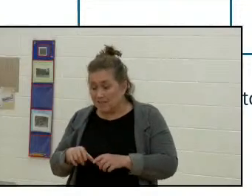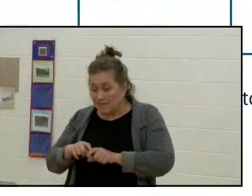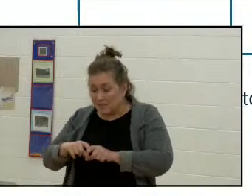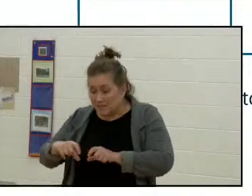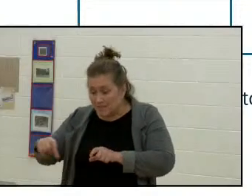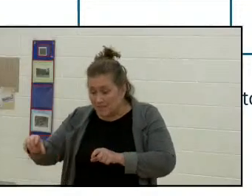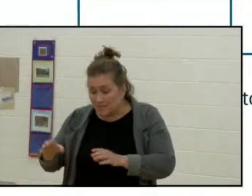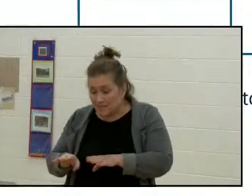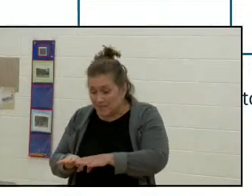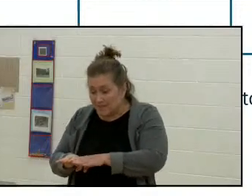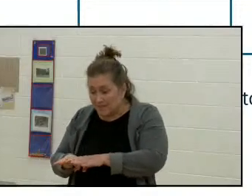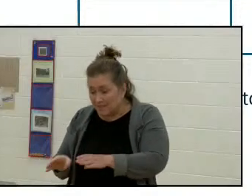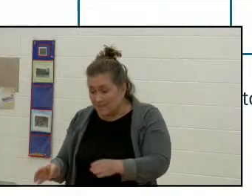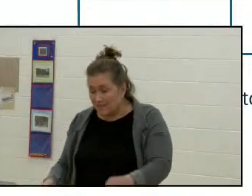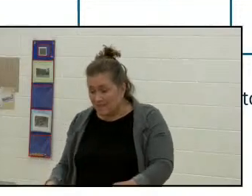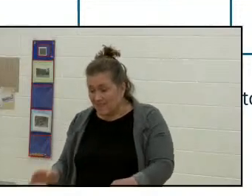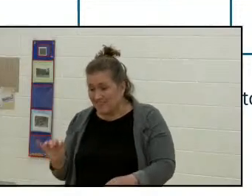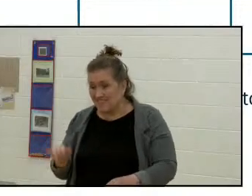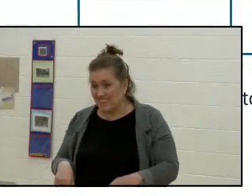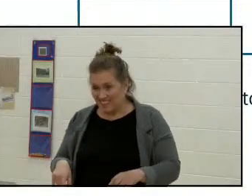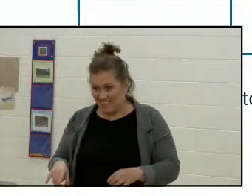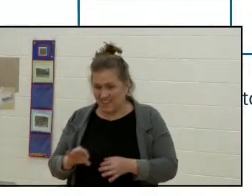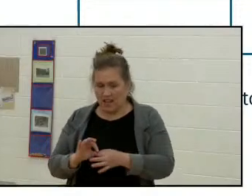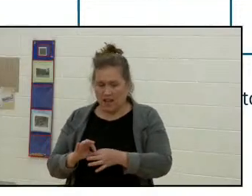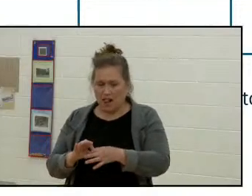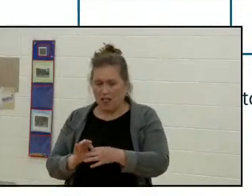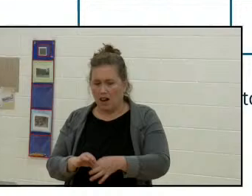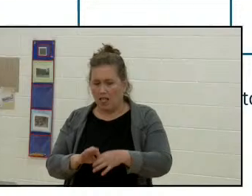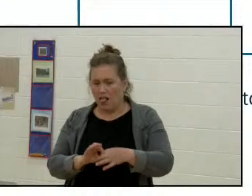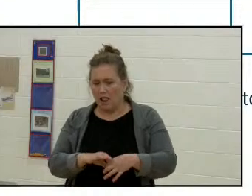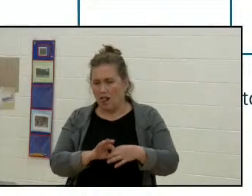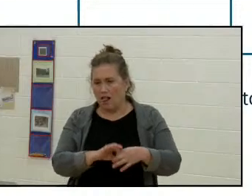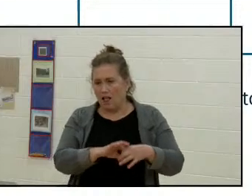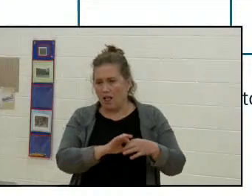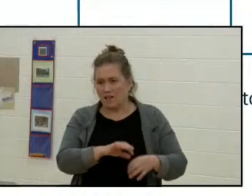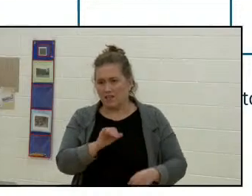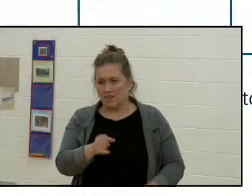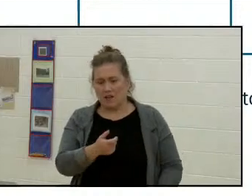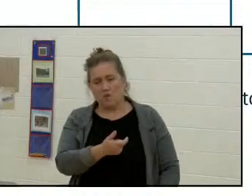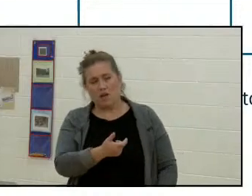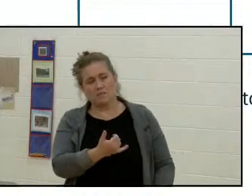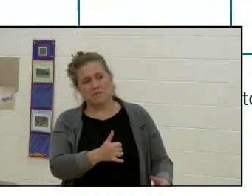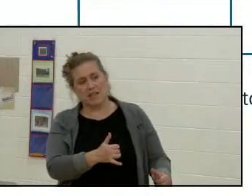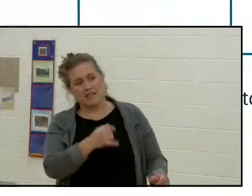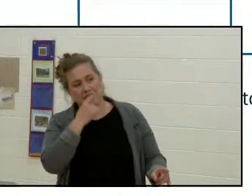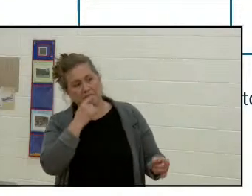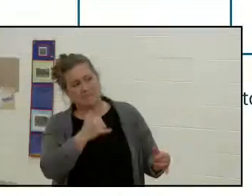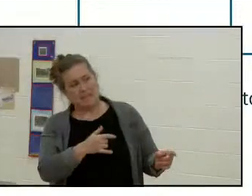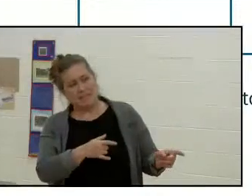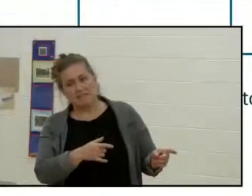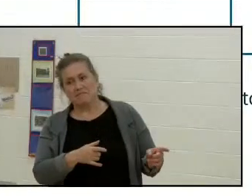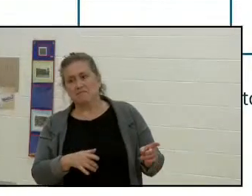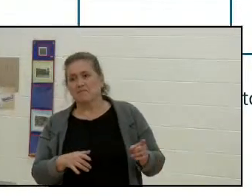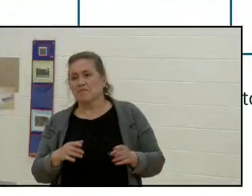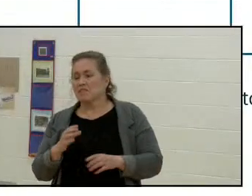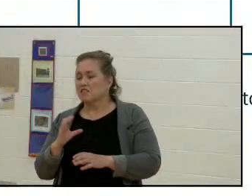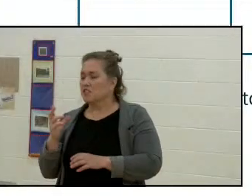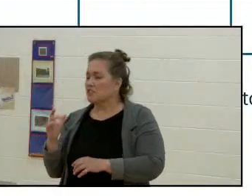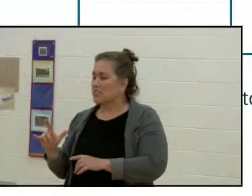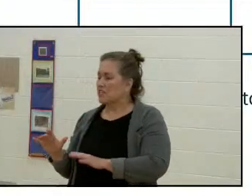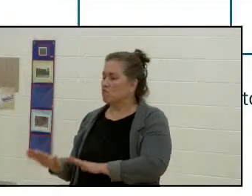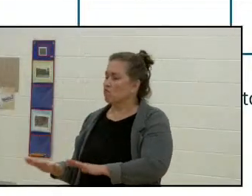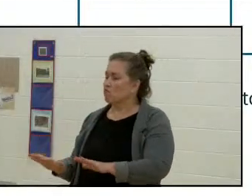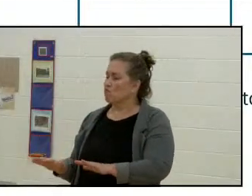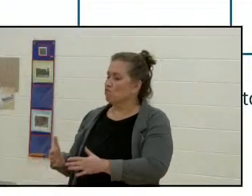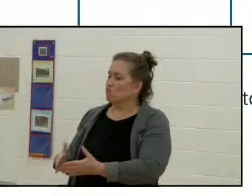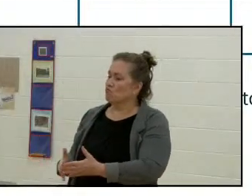that easy movement. Parents can easily supervise their children on the playground while still, comfortably in the shade, all that good